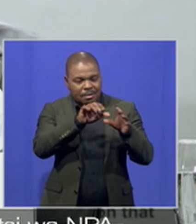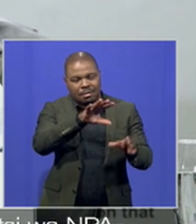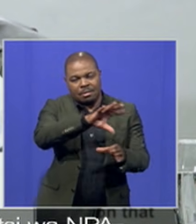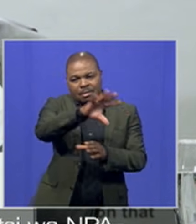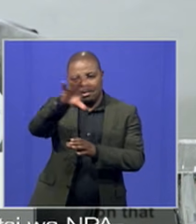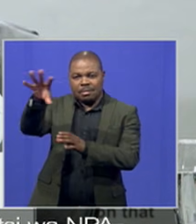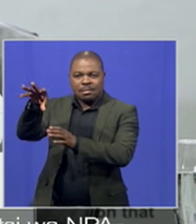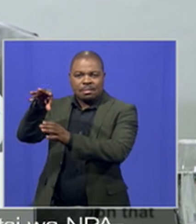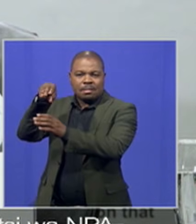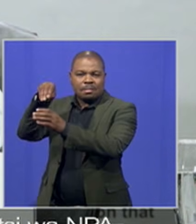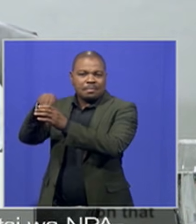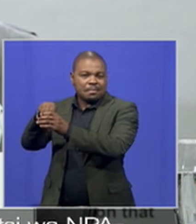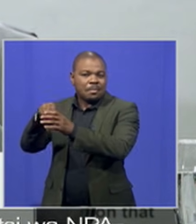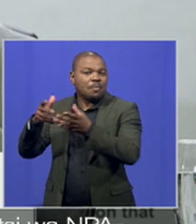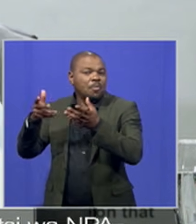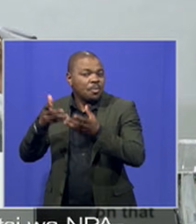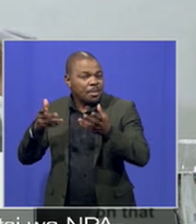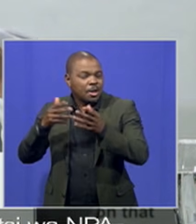of the